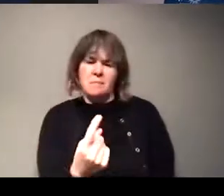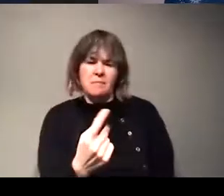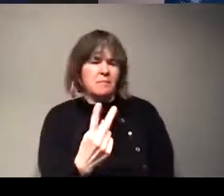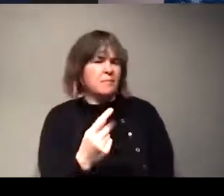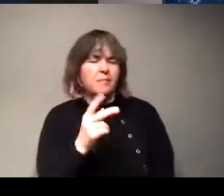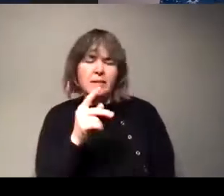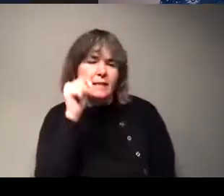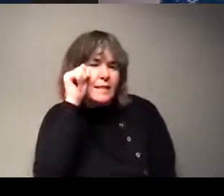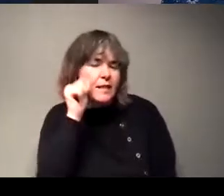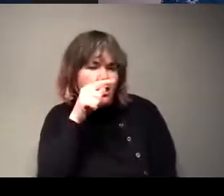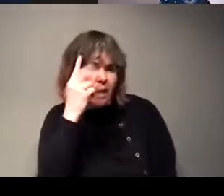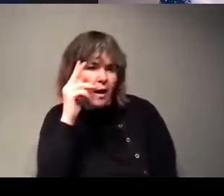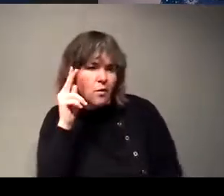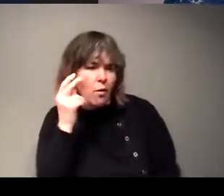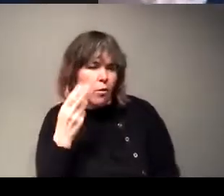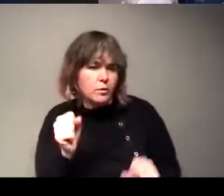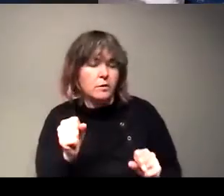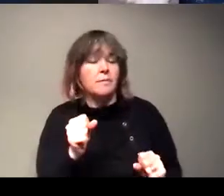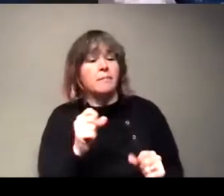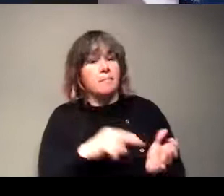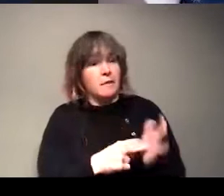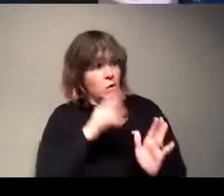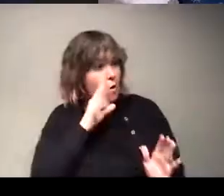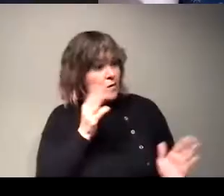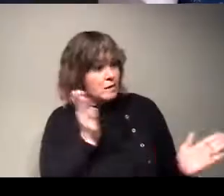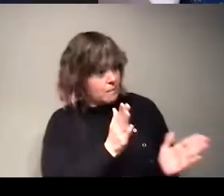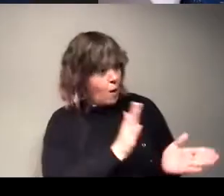So we don't know if the small ones become the big ones or if they are two different